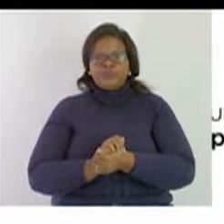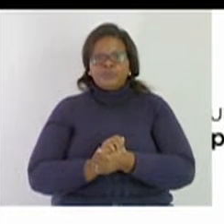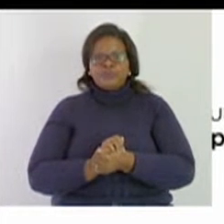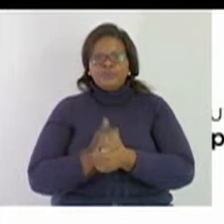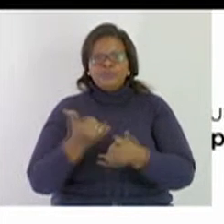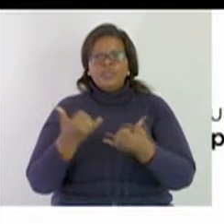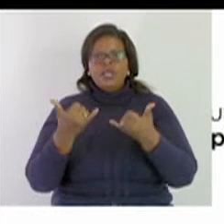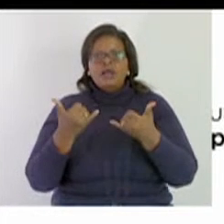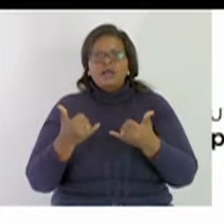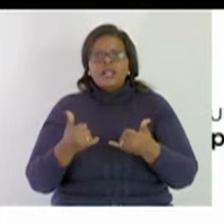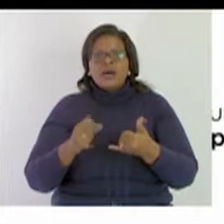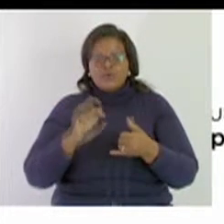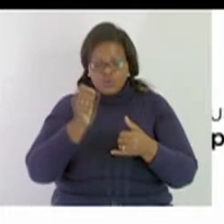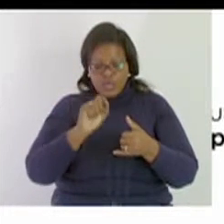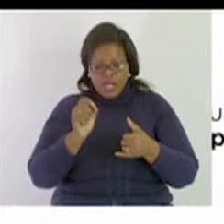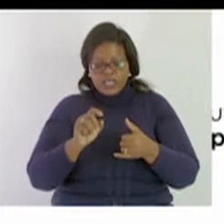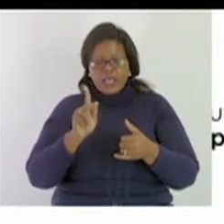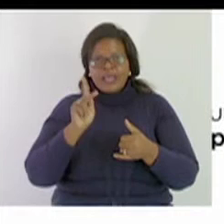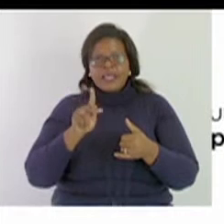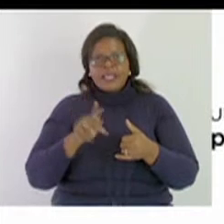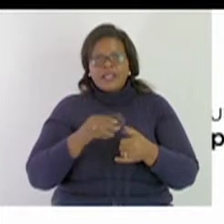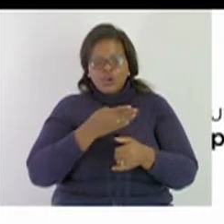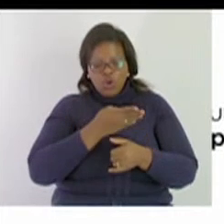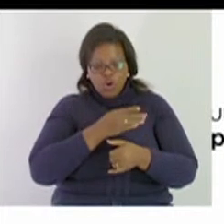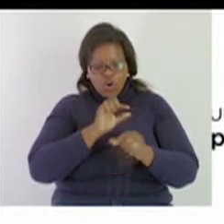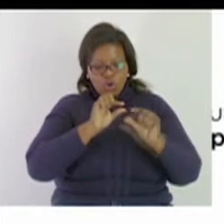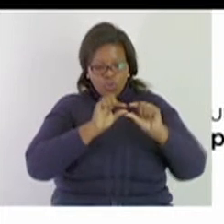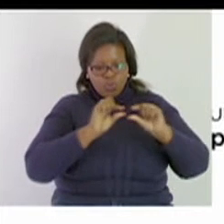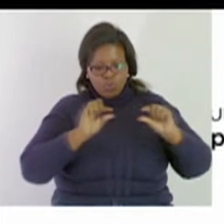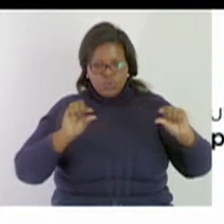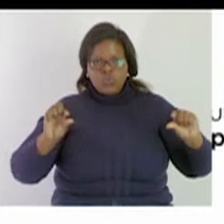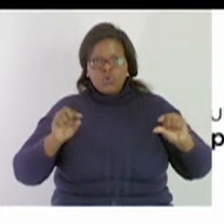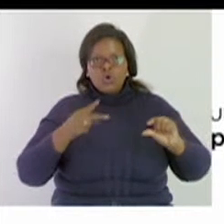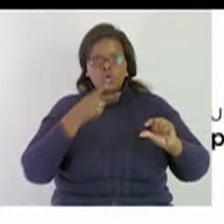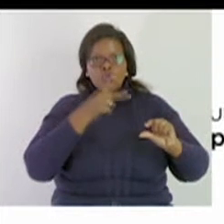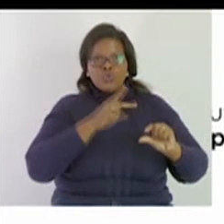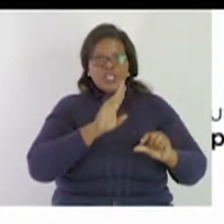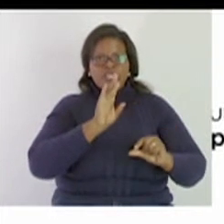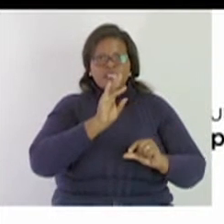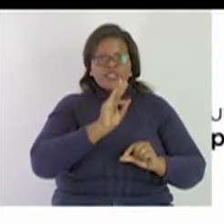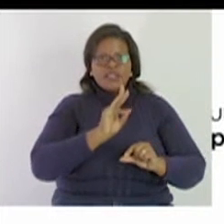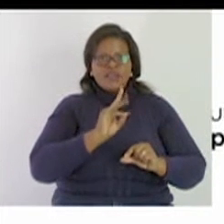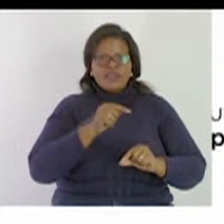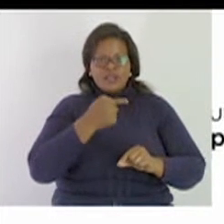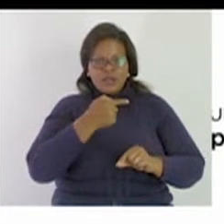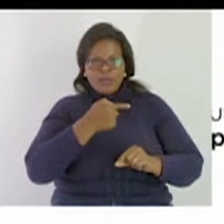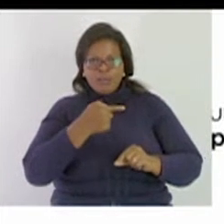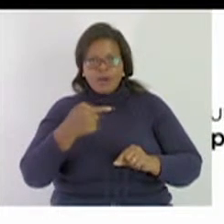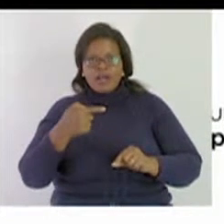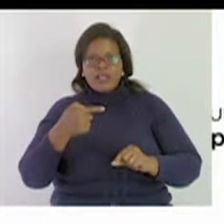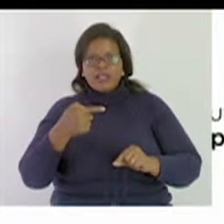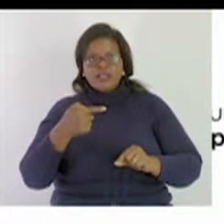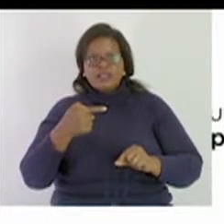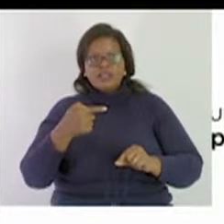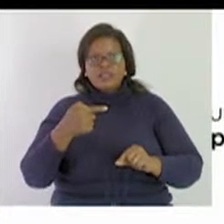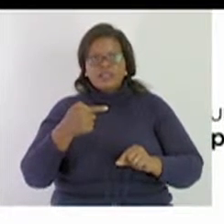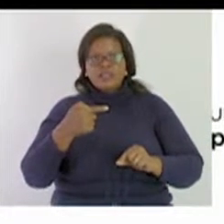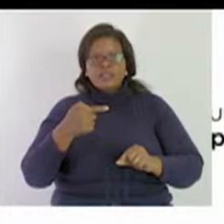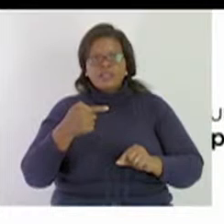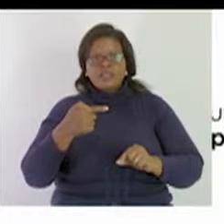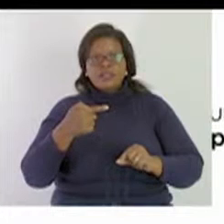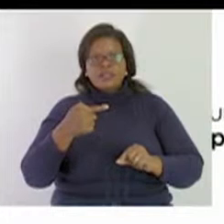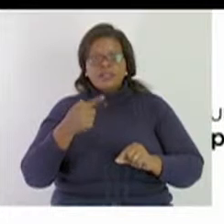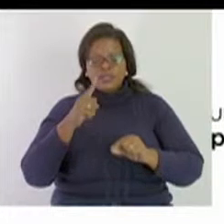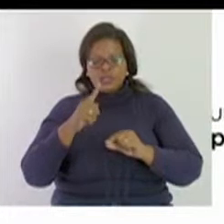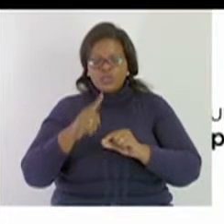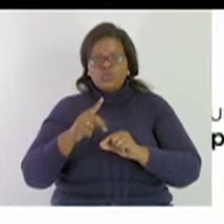rewrite everything that I have there. 27 minus, and the answer to 12 divided